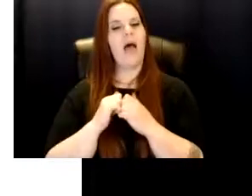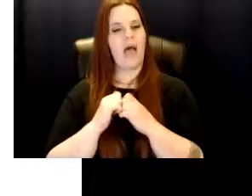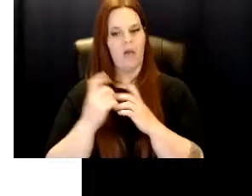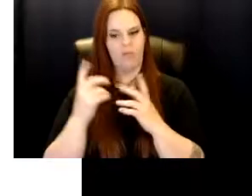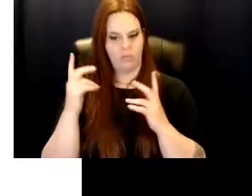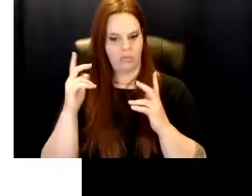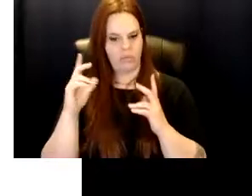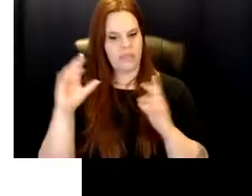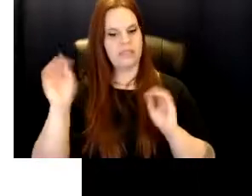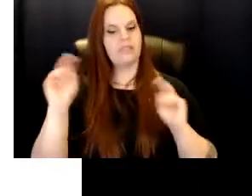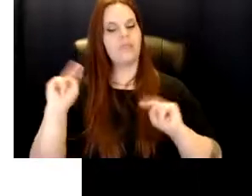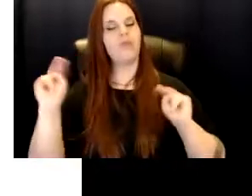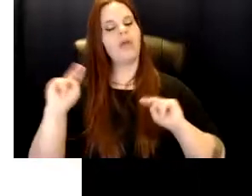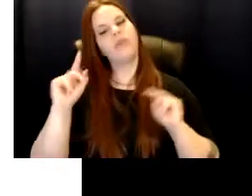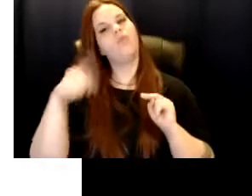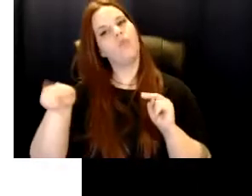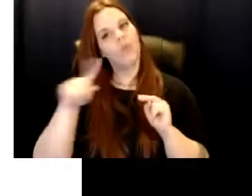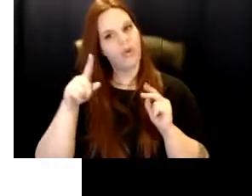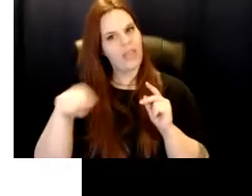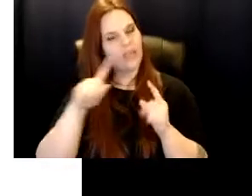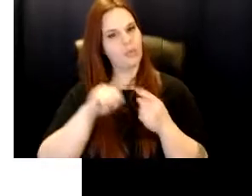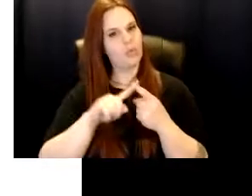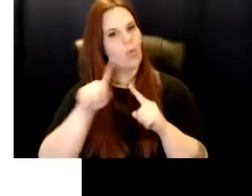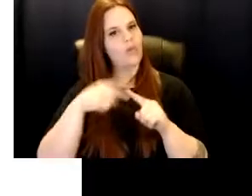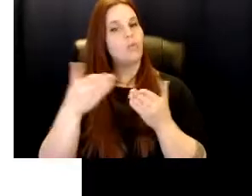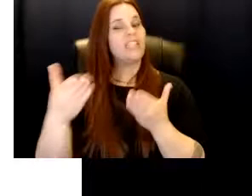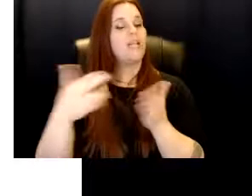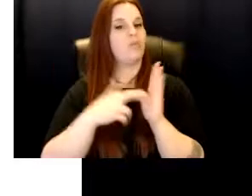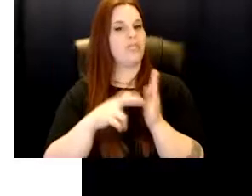of the research to them? Were they concerned?